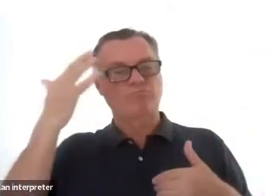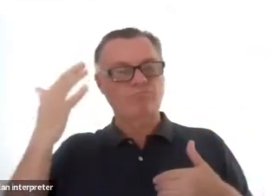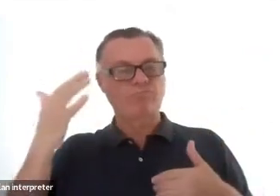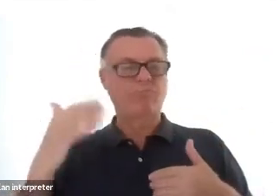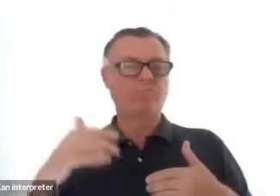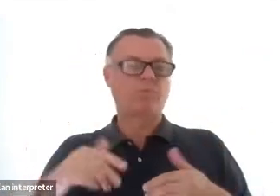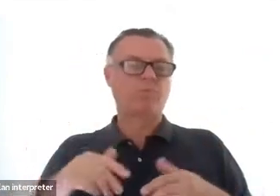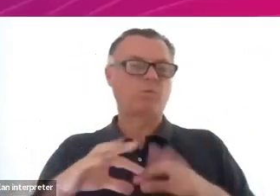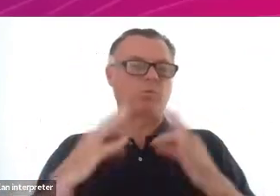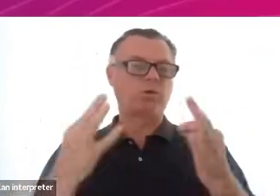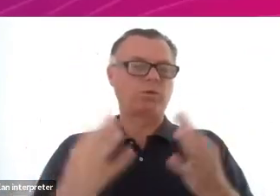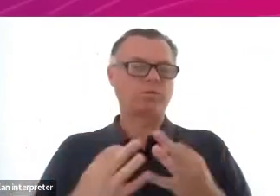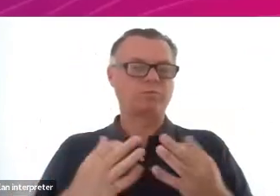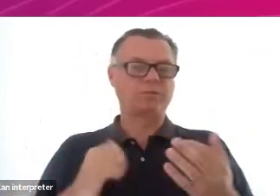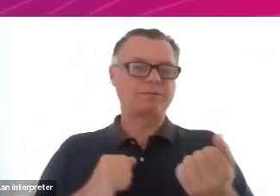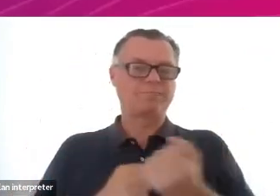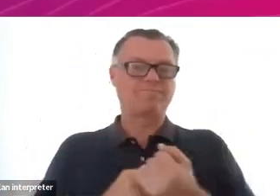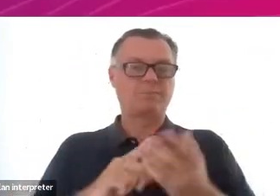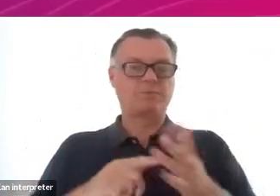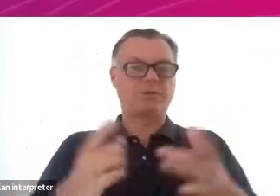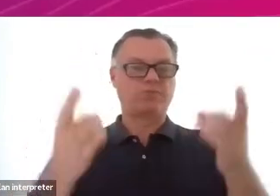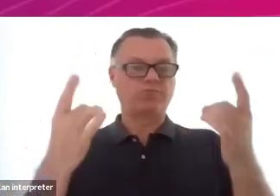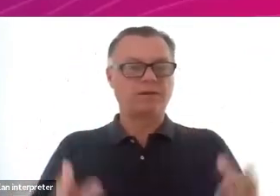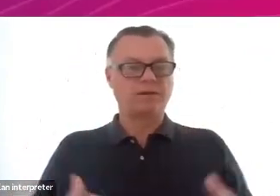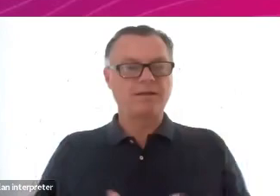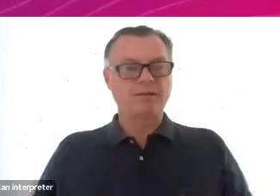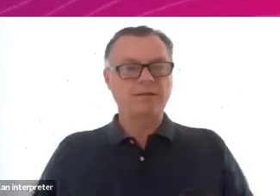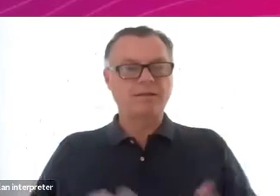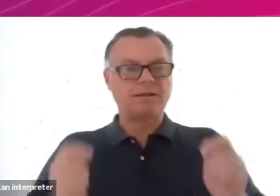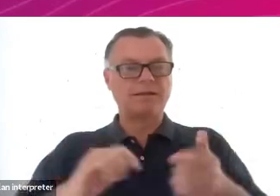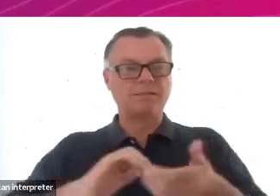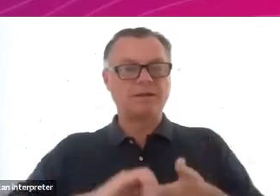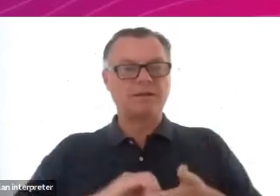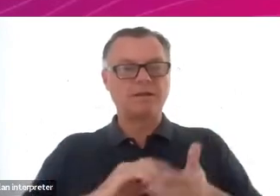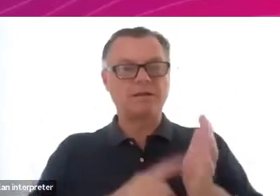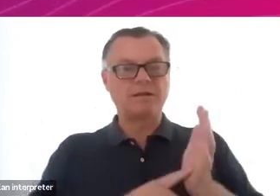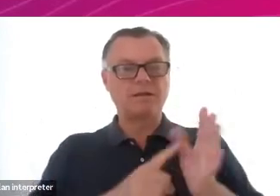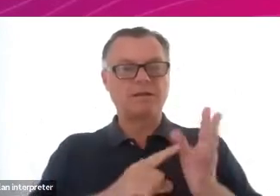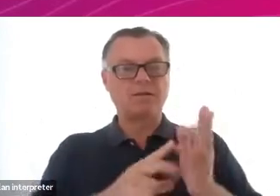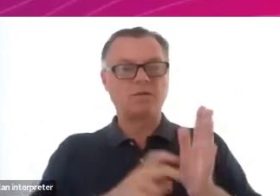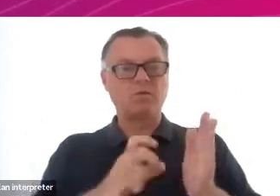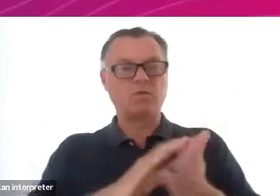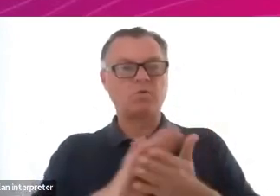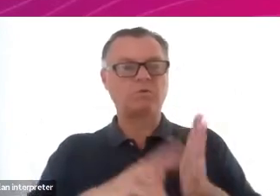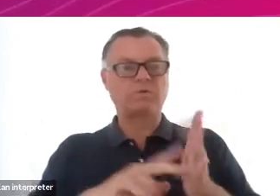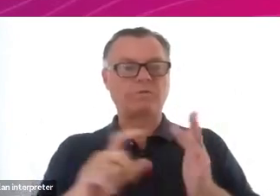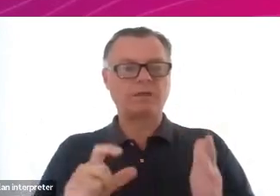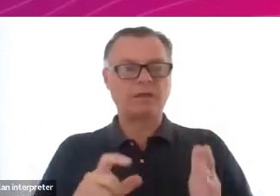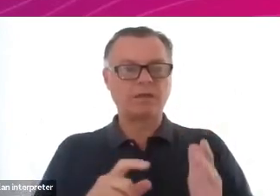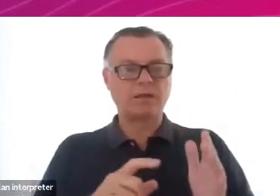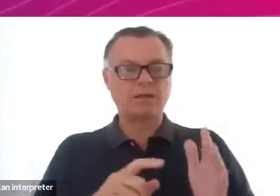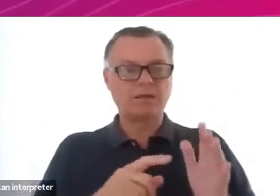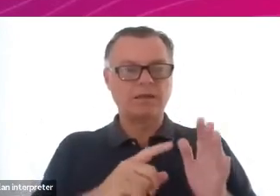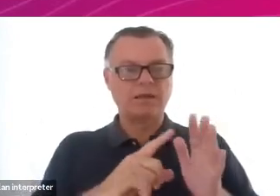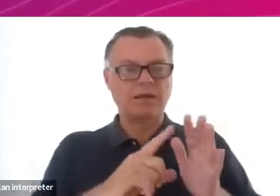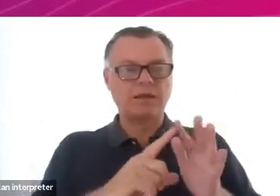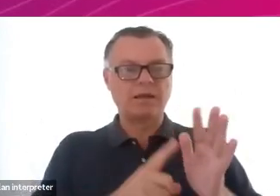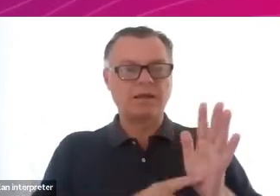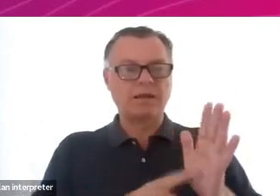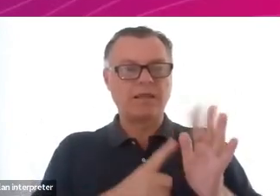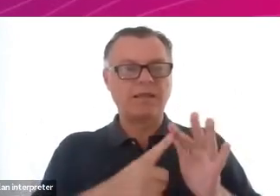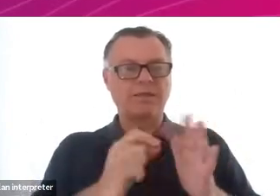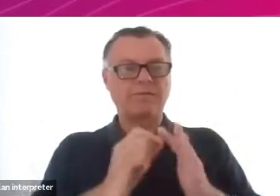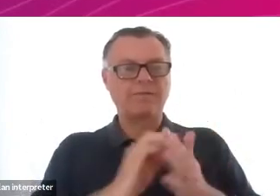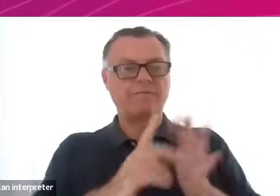them. All right, our next partner, LaunchVic. Ali Phillips is Head of Startup Development